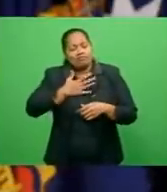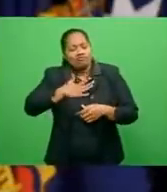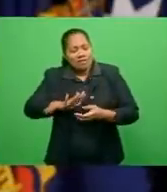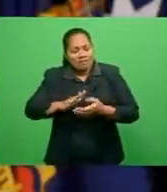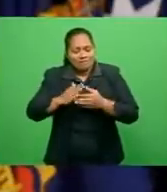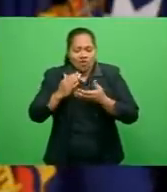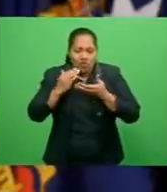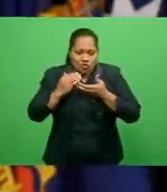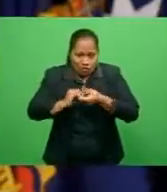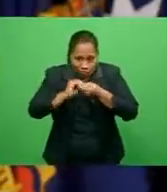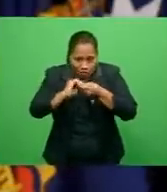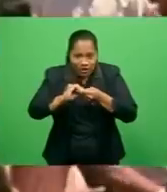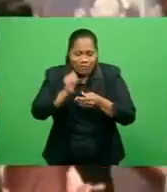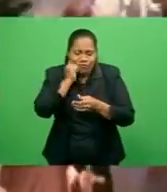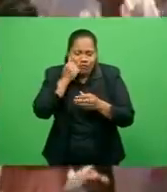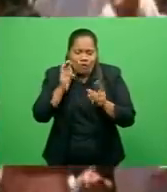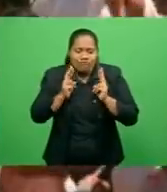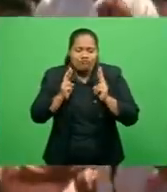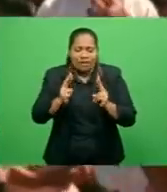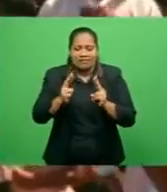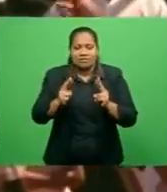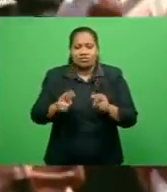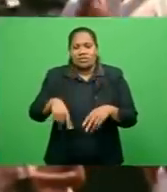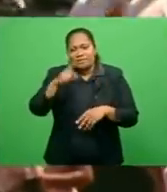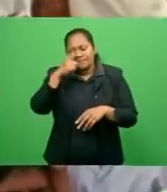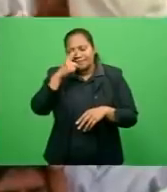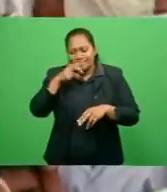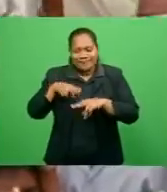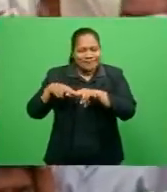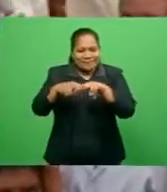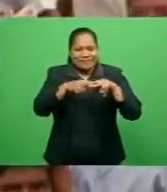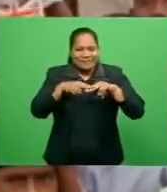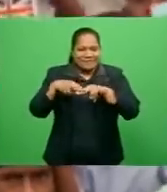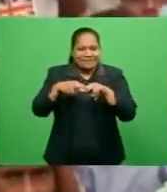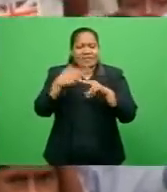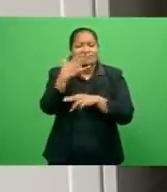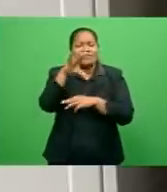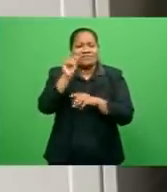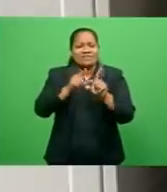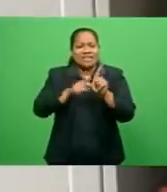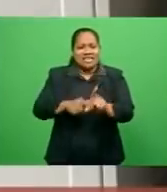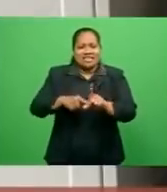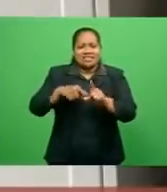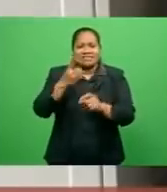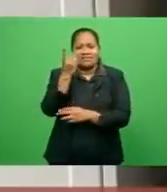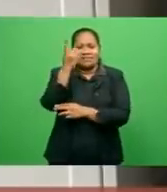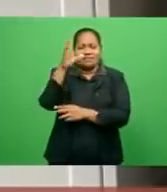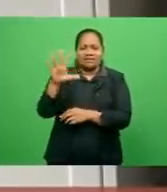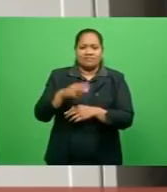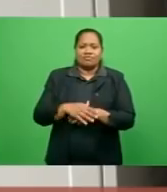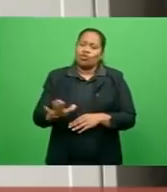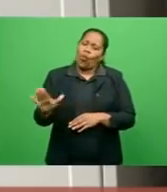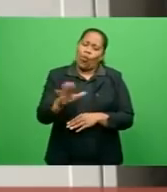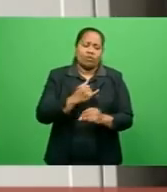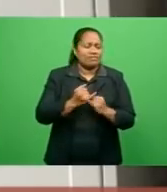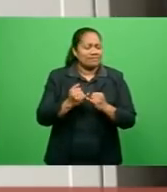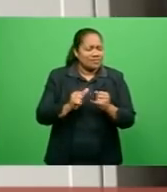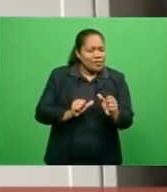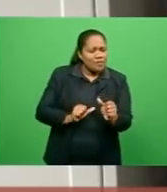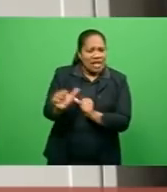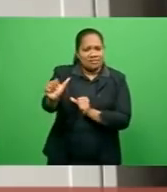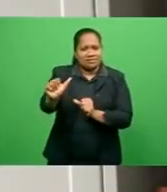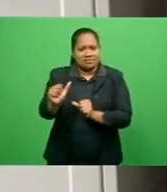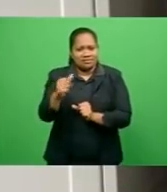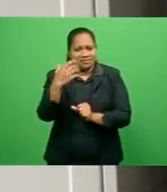wishes to the Republic of Fiji and the people of Fiji on 50 years of independence. All the very best as you mark the 50th